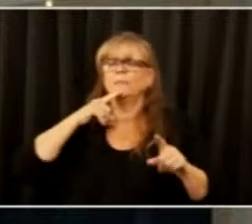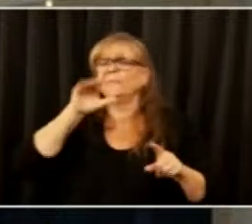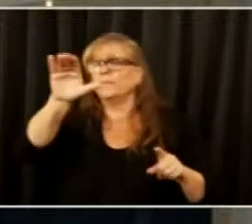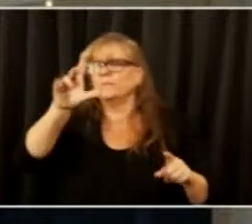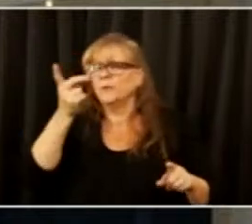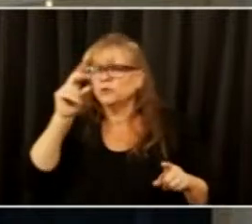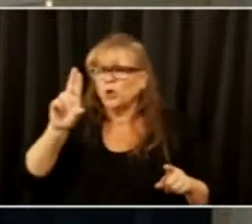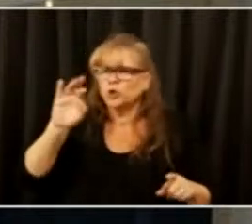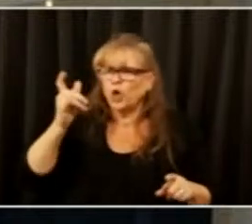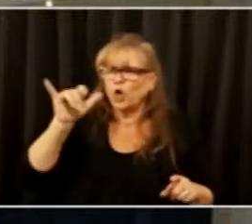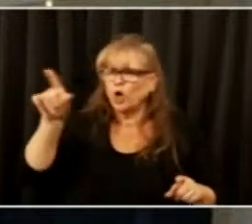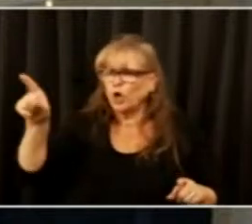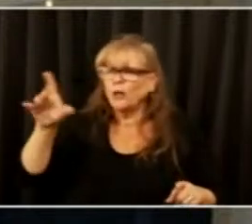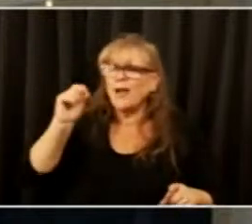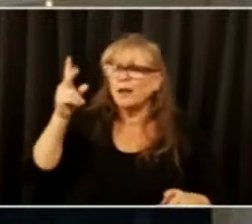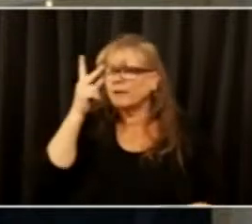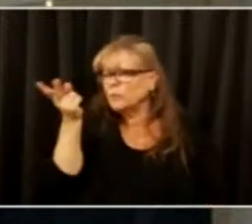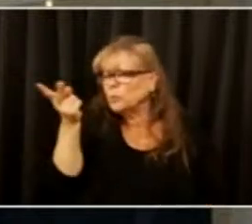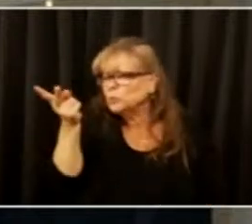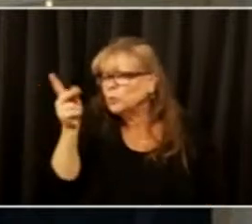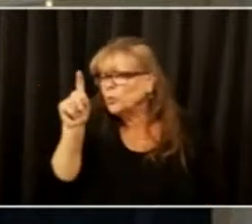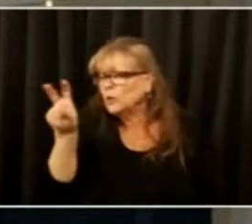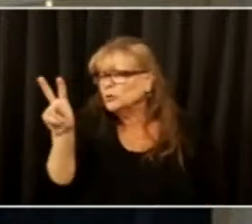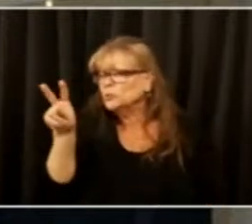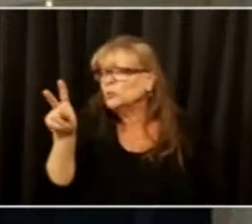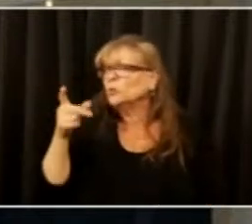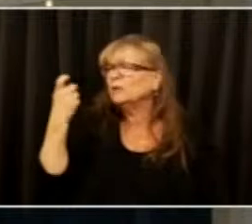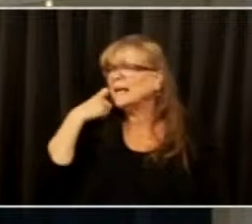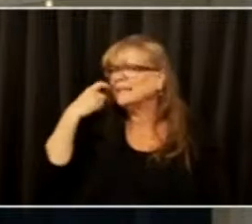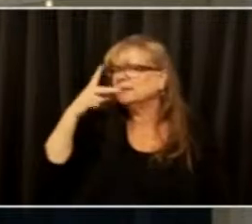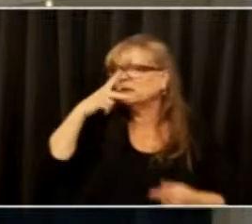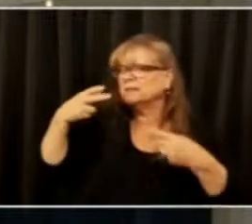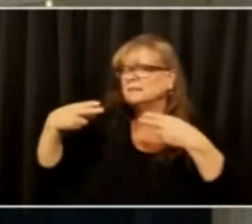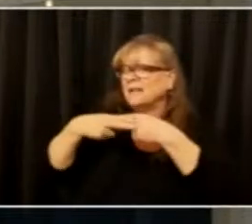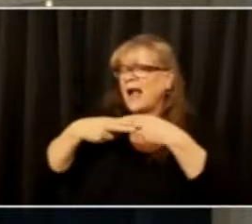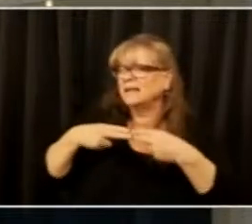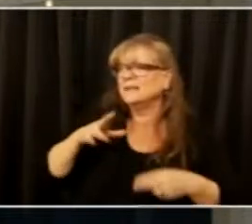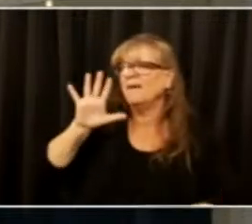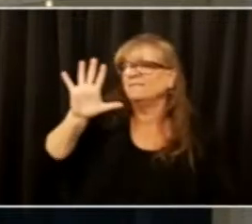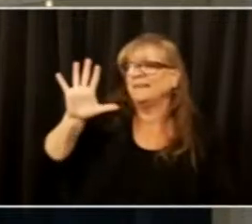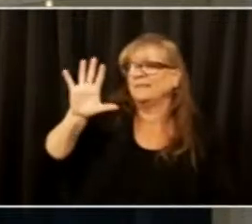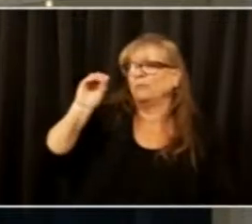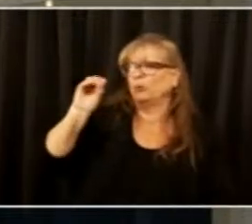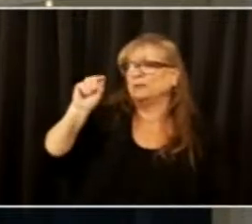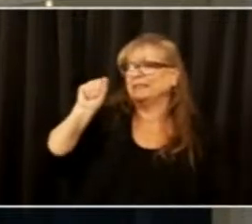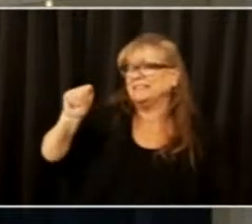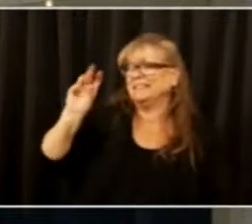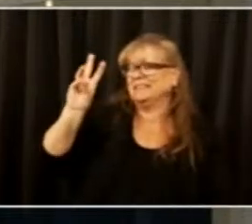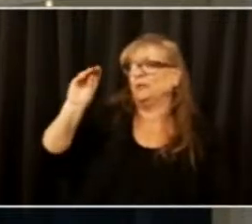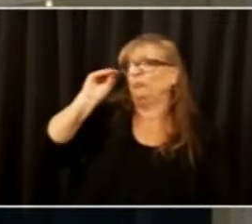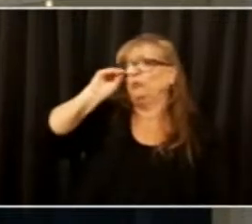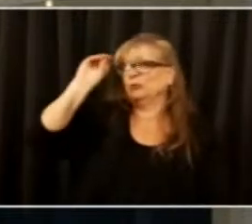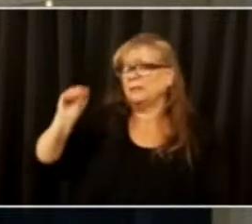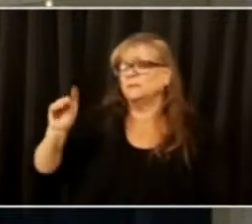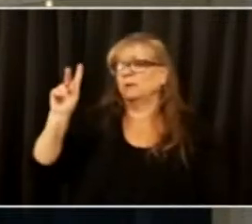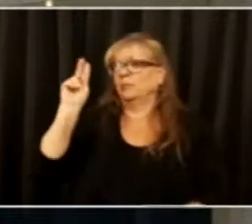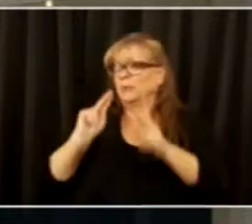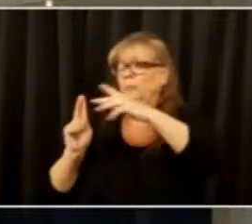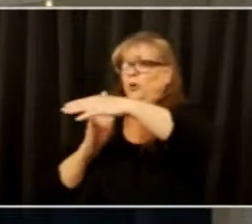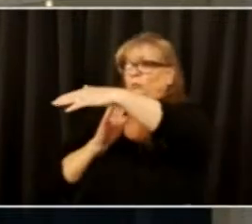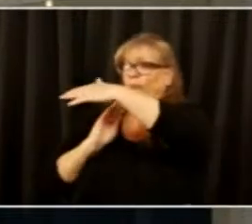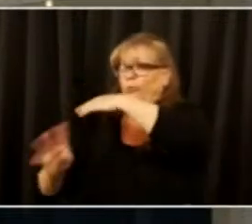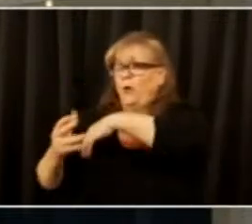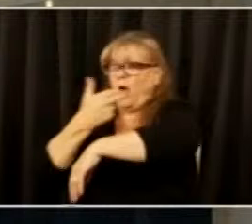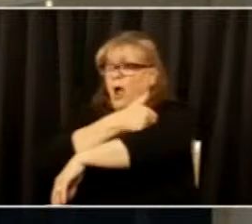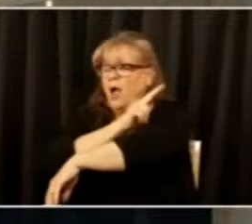slide, where there was a 50.6%, you were talking about hospitalizations. Is that the younger people have now made